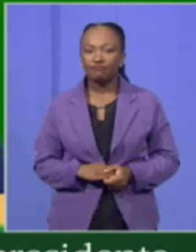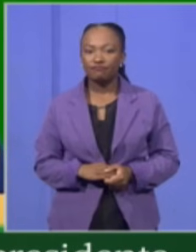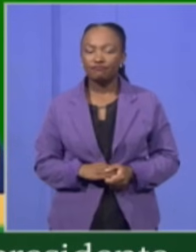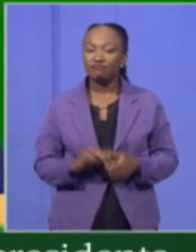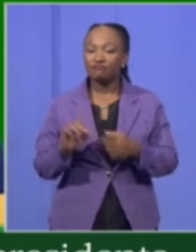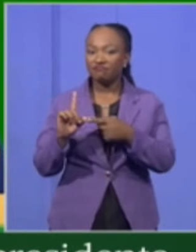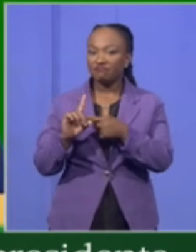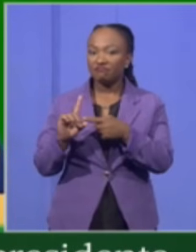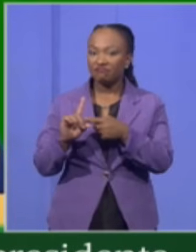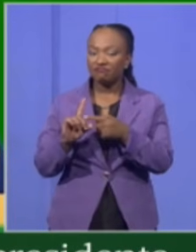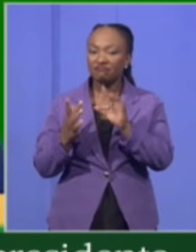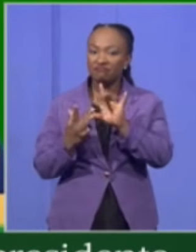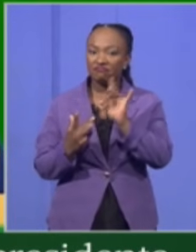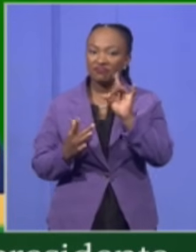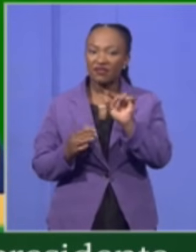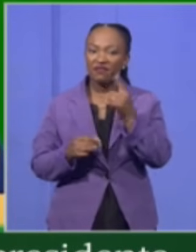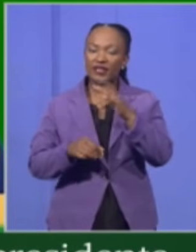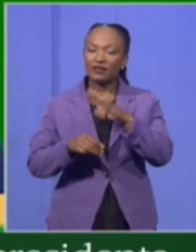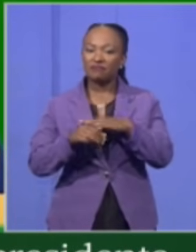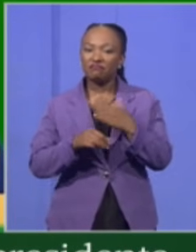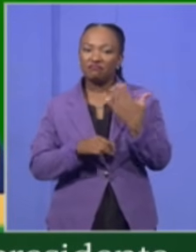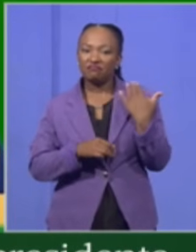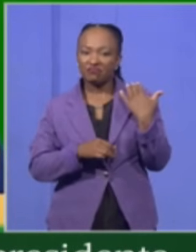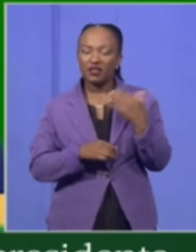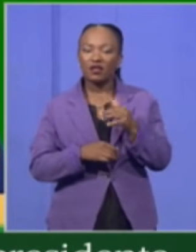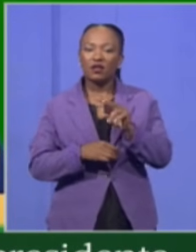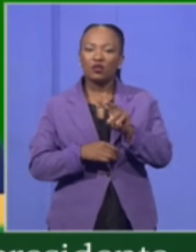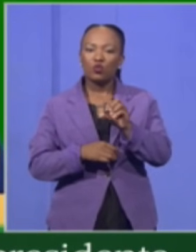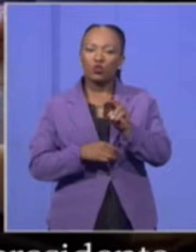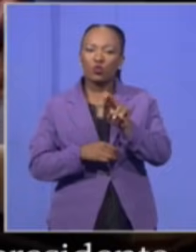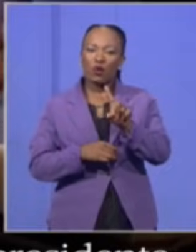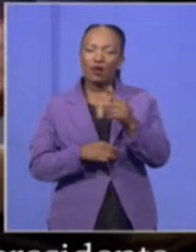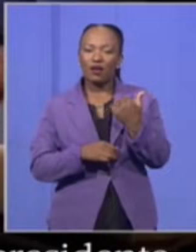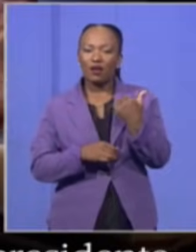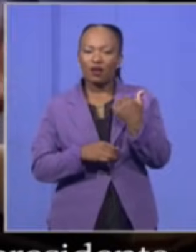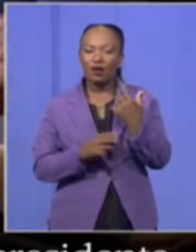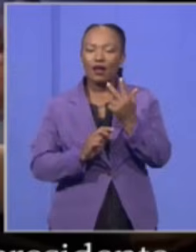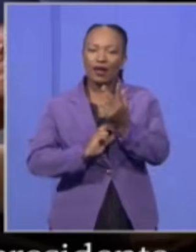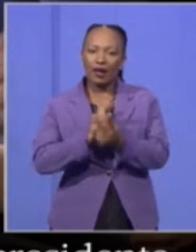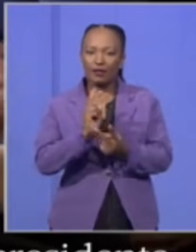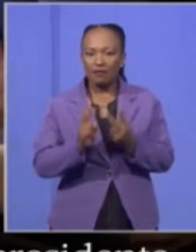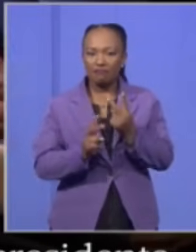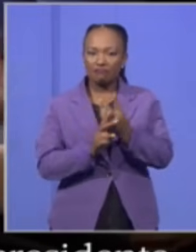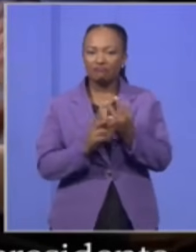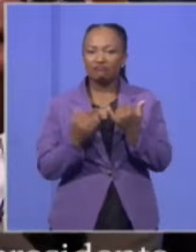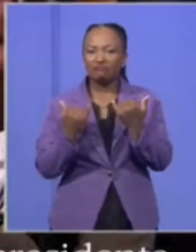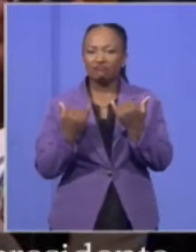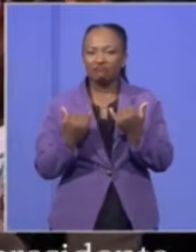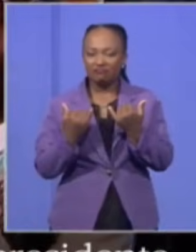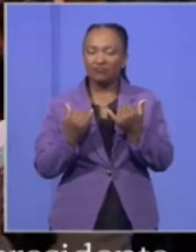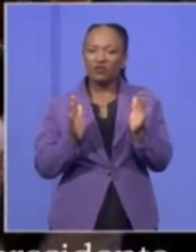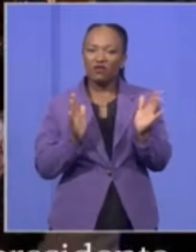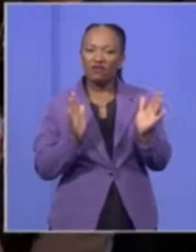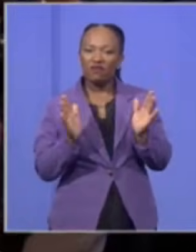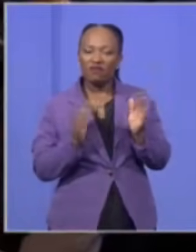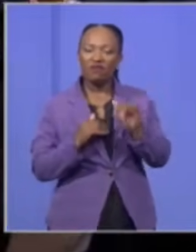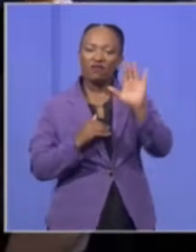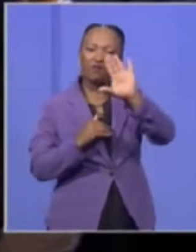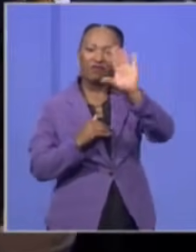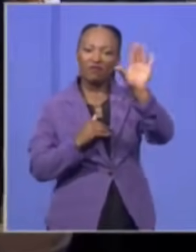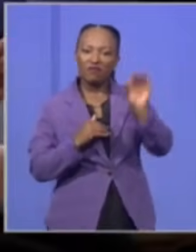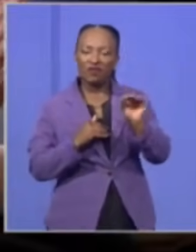Motsepe yo a kgethilwe go legela mathomo ka Hlakola ngwageng wa 2021 o ya go etapele lekgotlataolo la kgole ya maoto ya Afrika Borwa